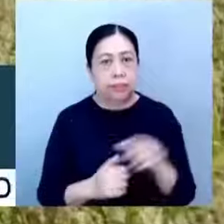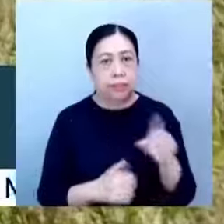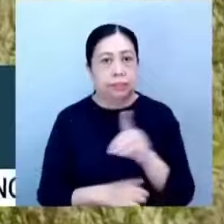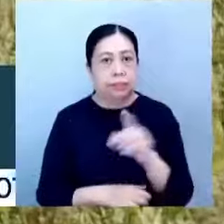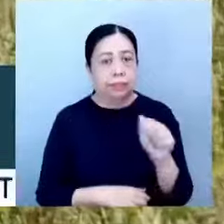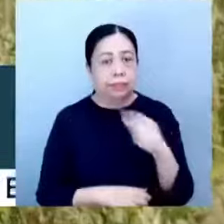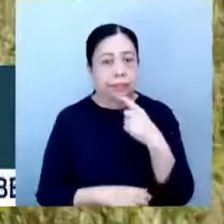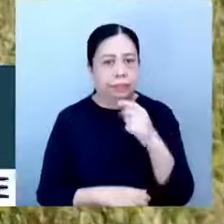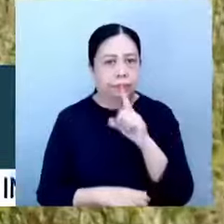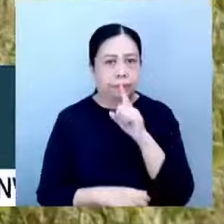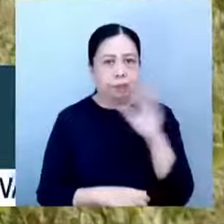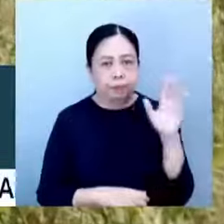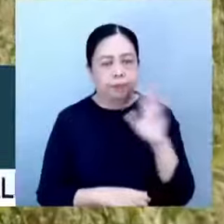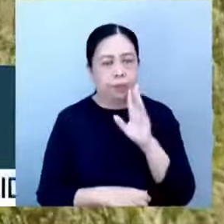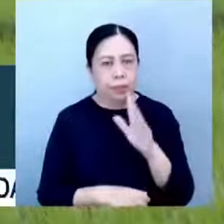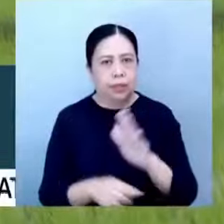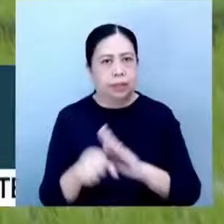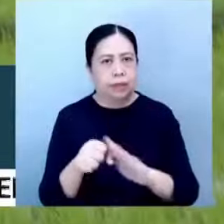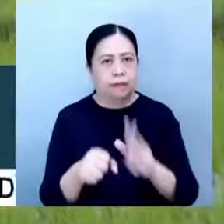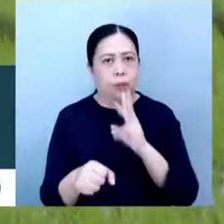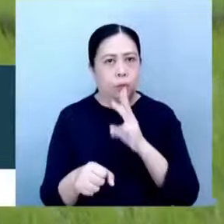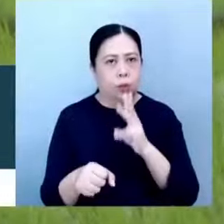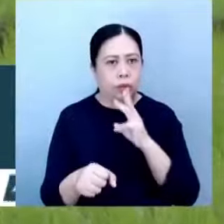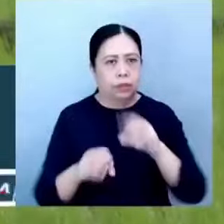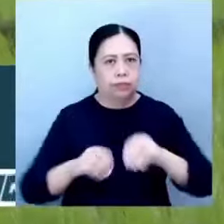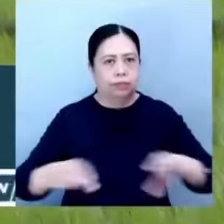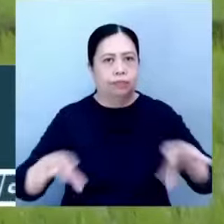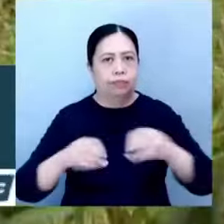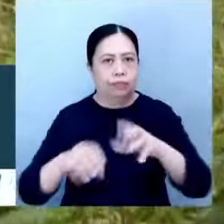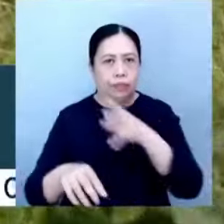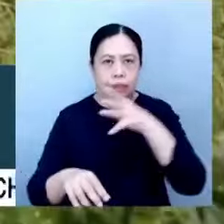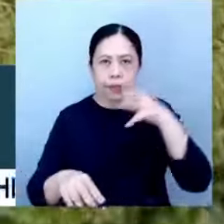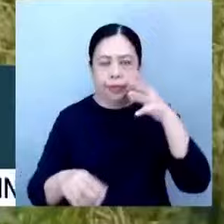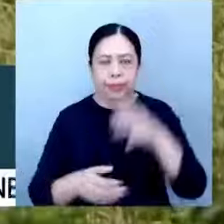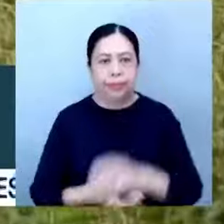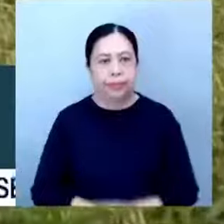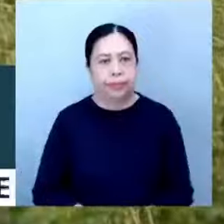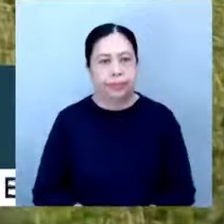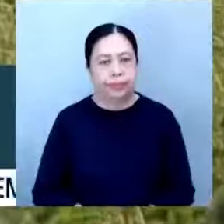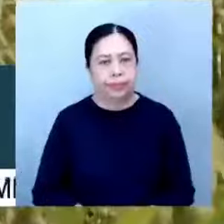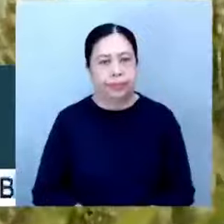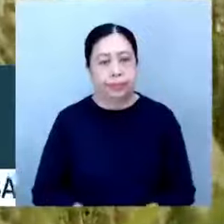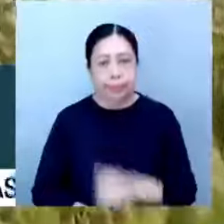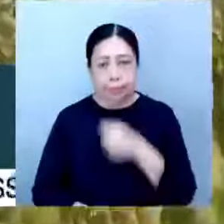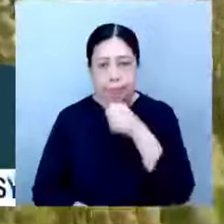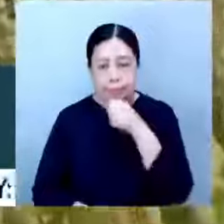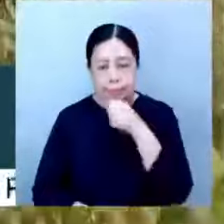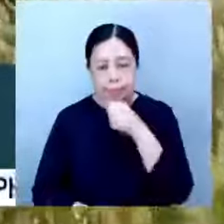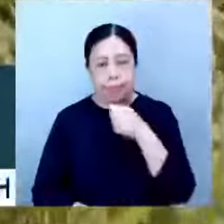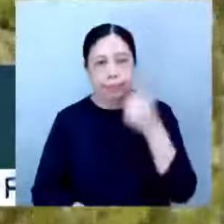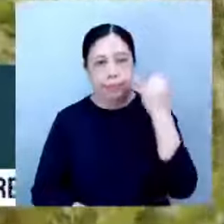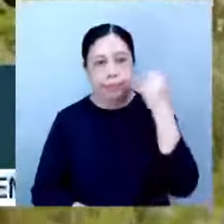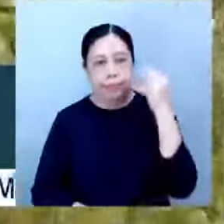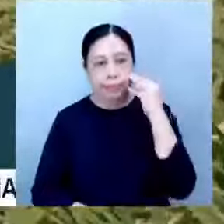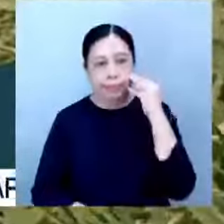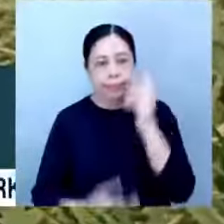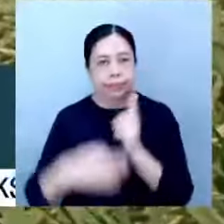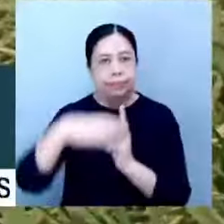gave the assurance that there will be enough water to irrigate farmlands. Jervis Manahan, ABS-CBN